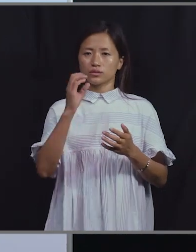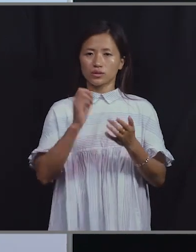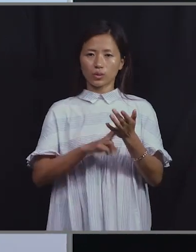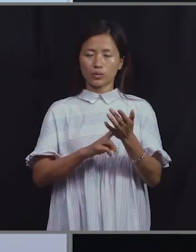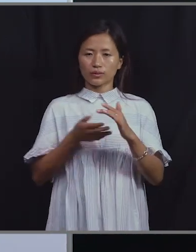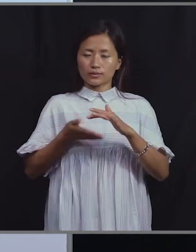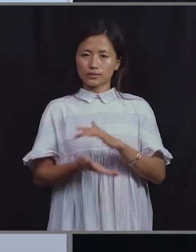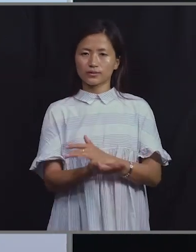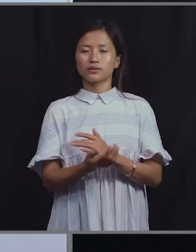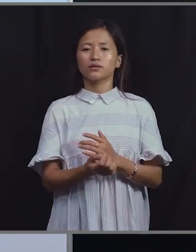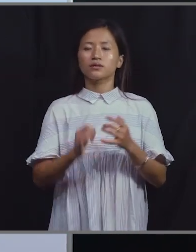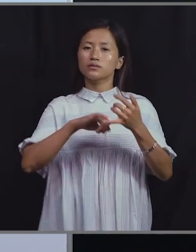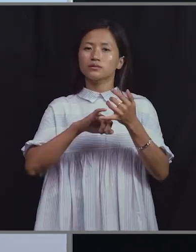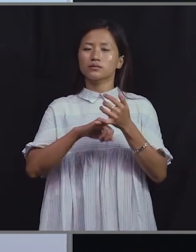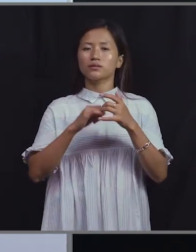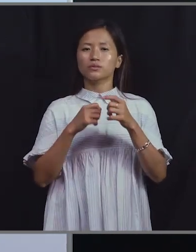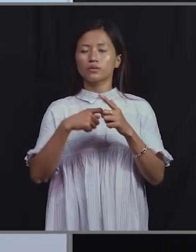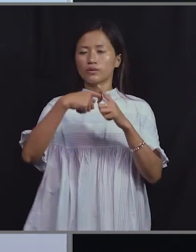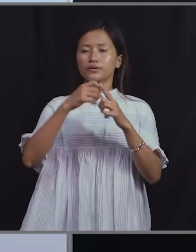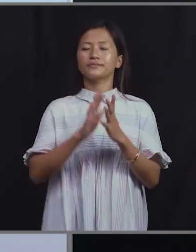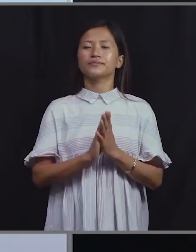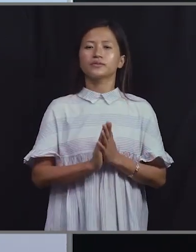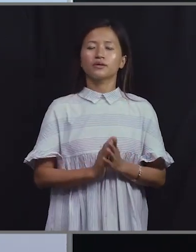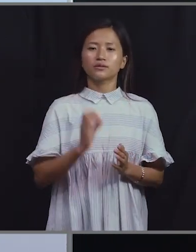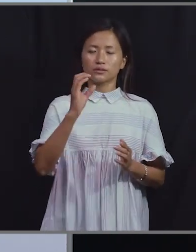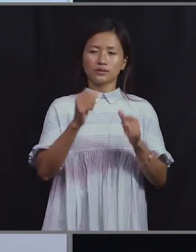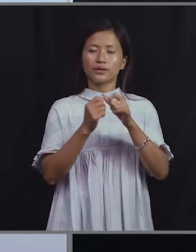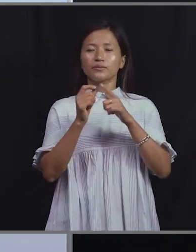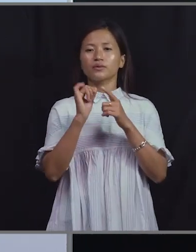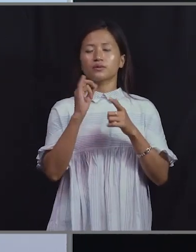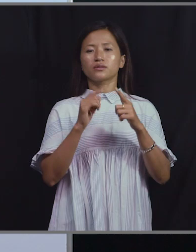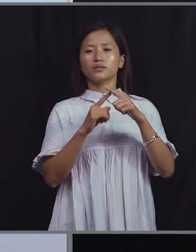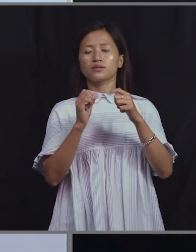Korean under the influence of the capitalist.